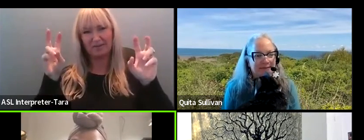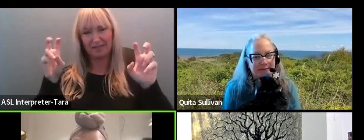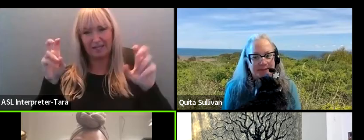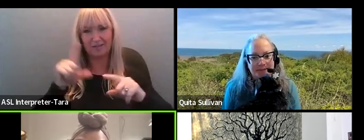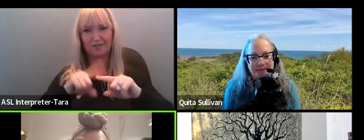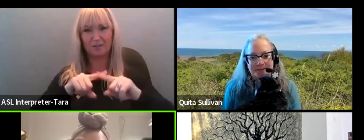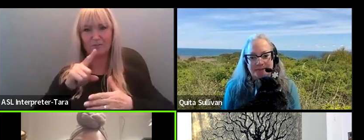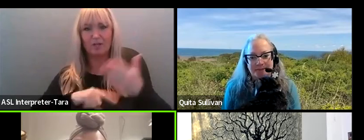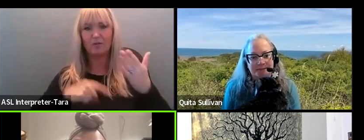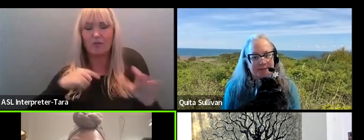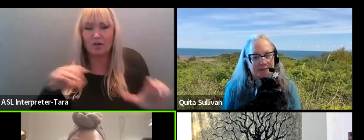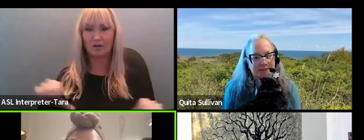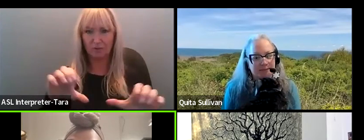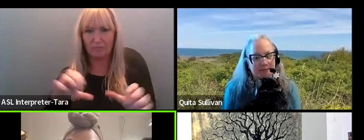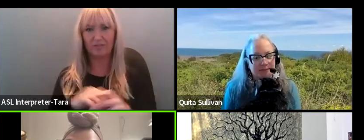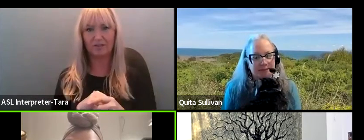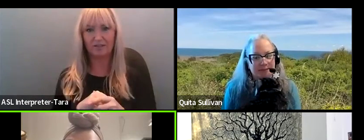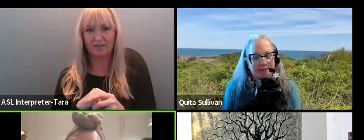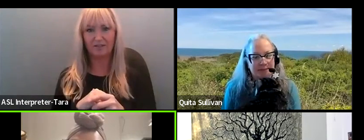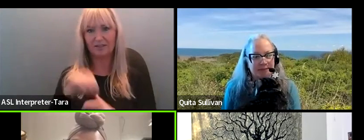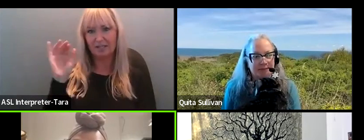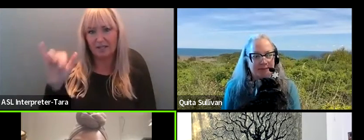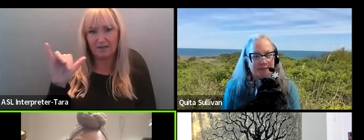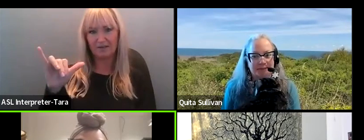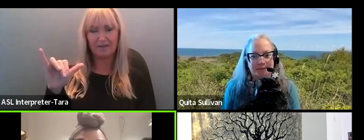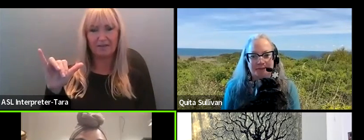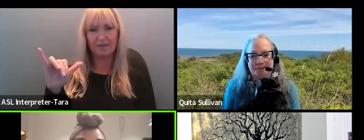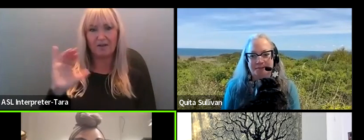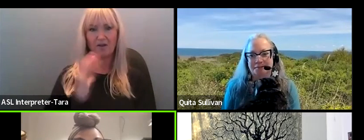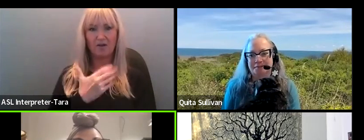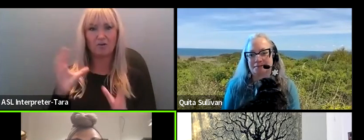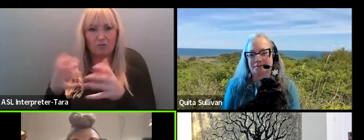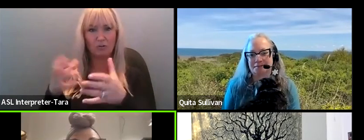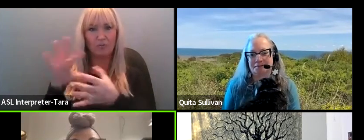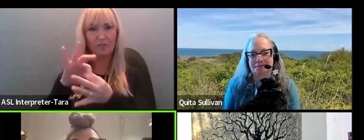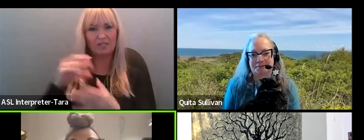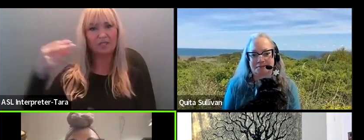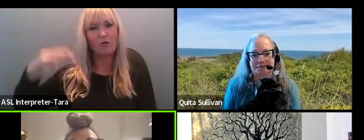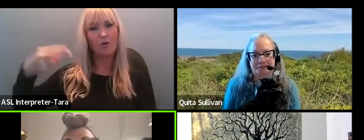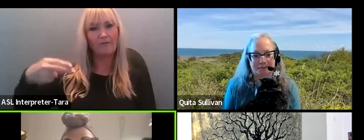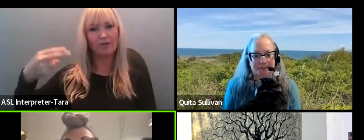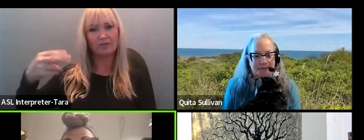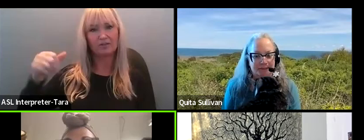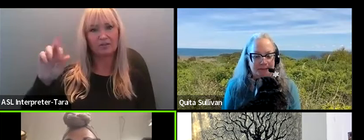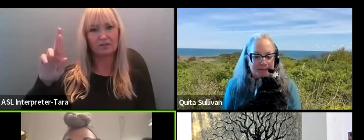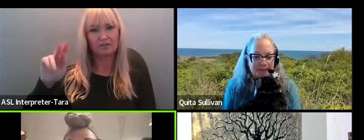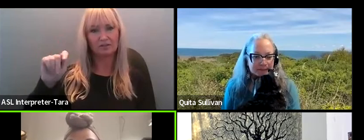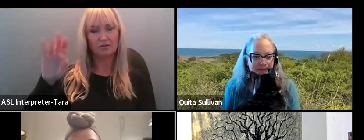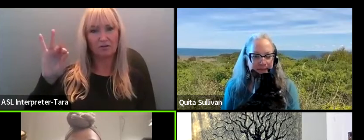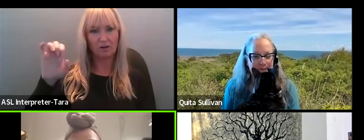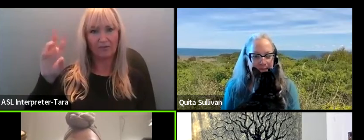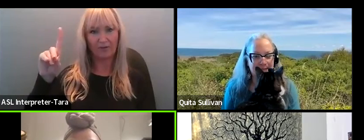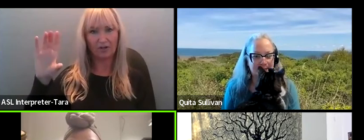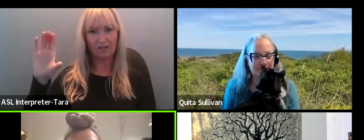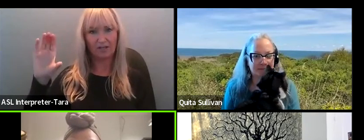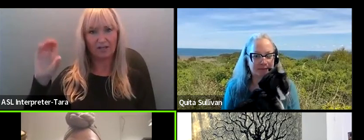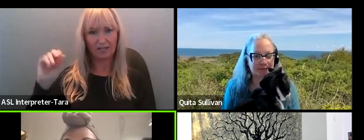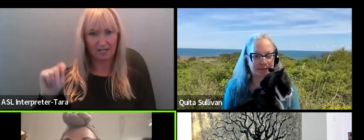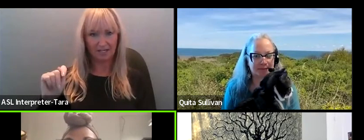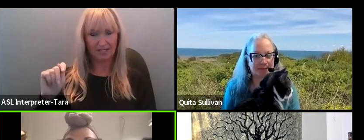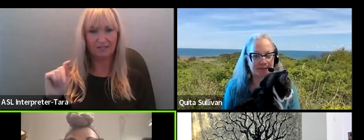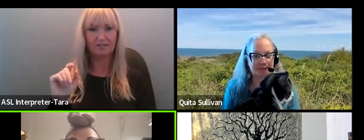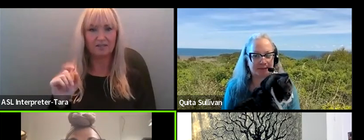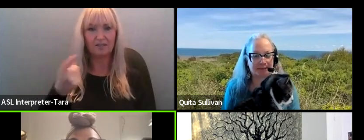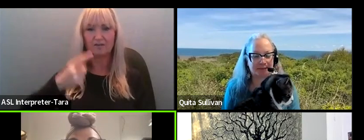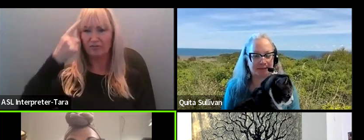Sageseeker Productions, which is based in Hartford, Connecticut. And for many years, we